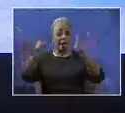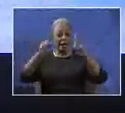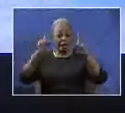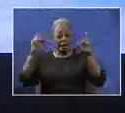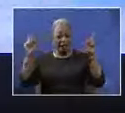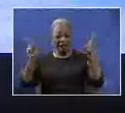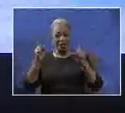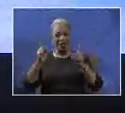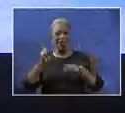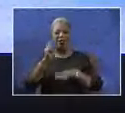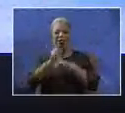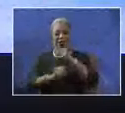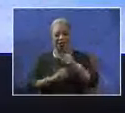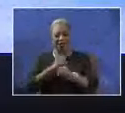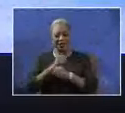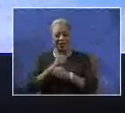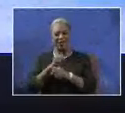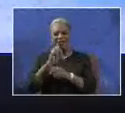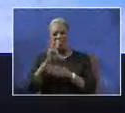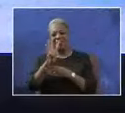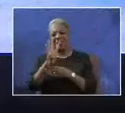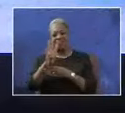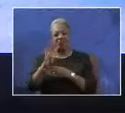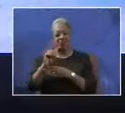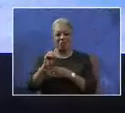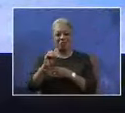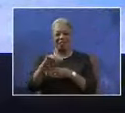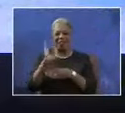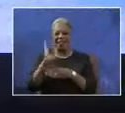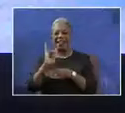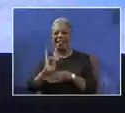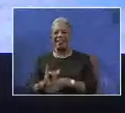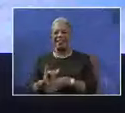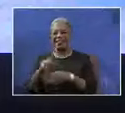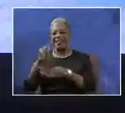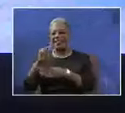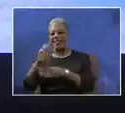40 years of marriage, and that is T.A.